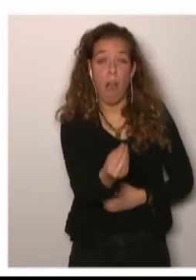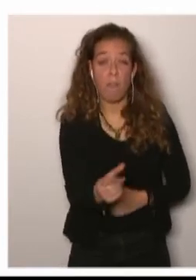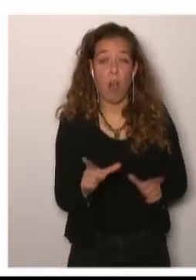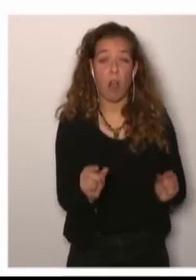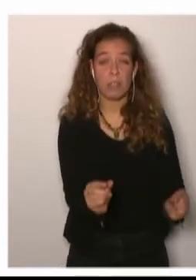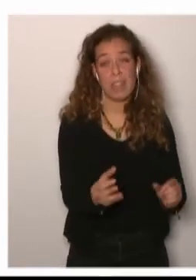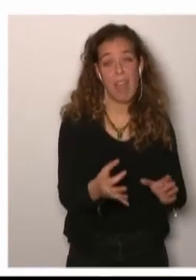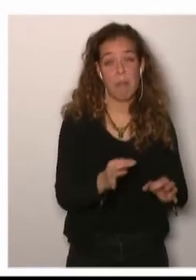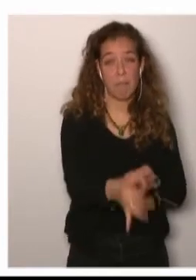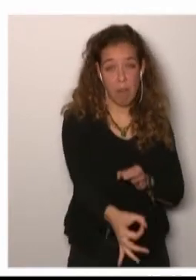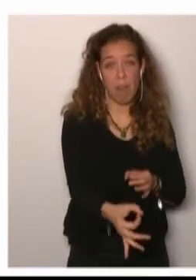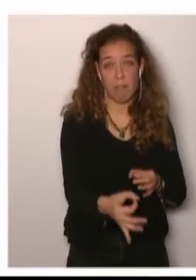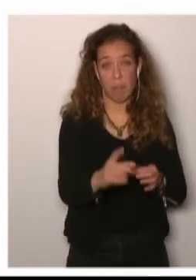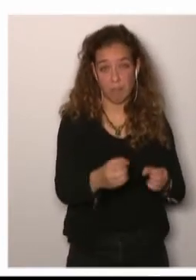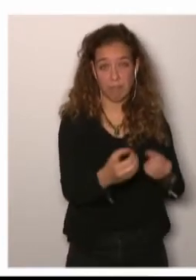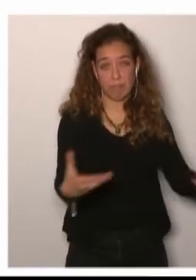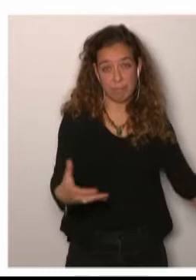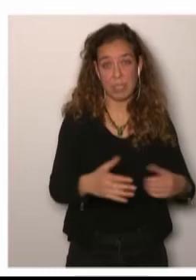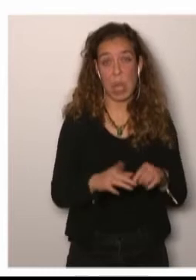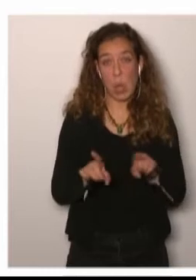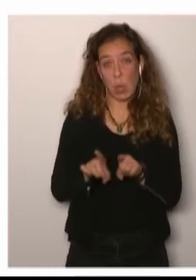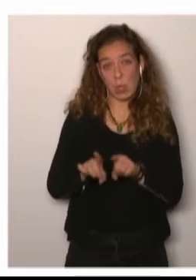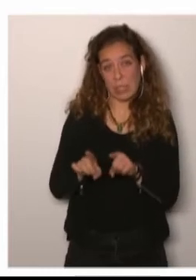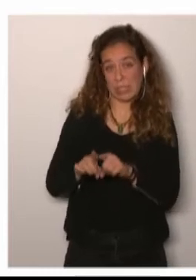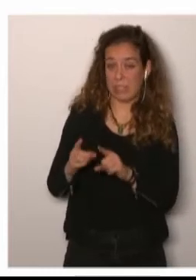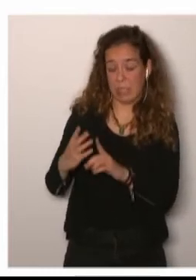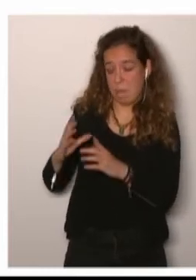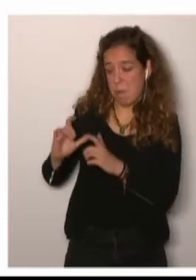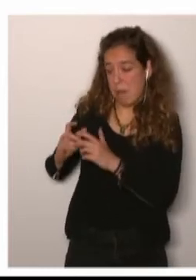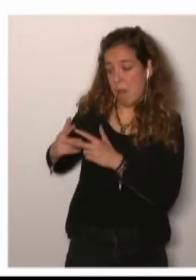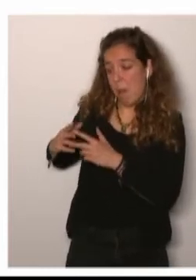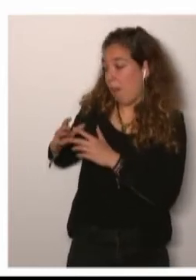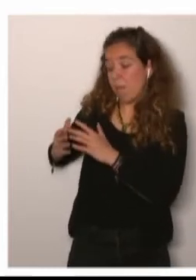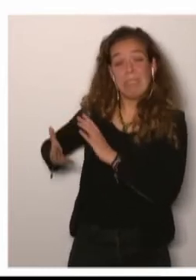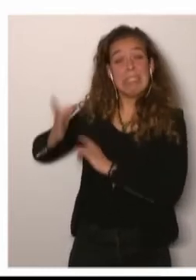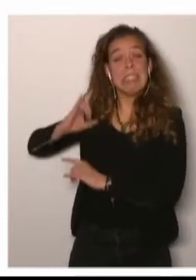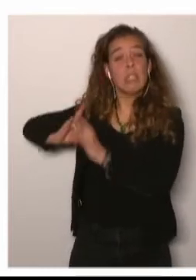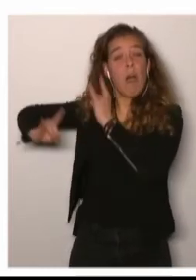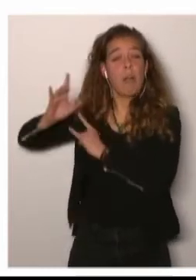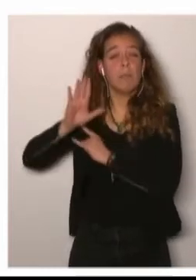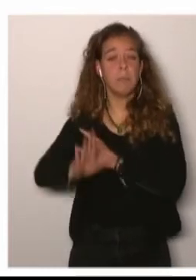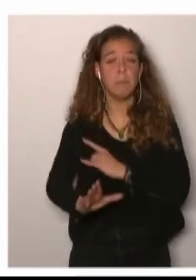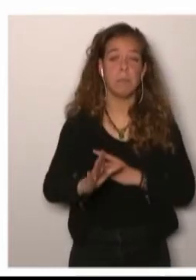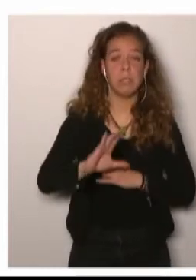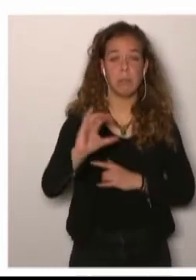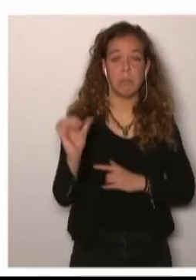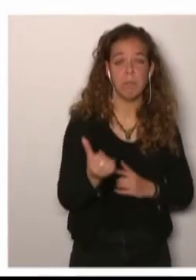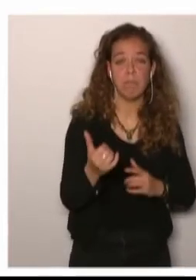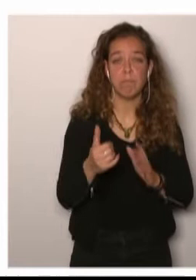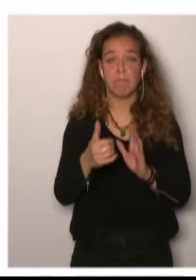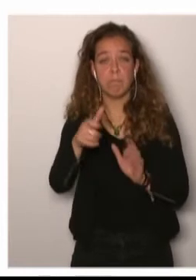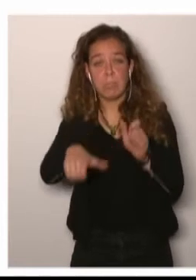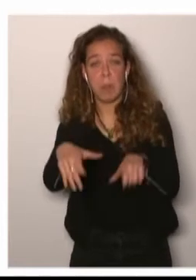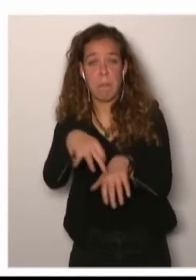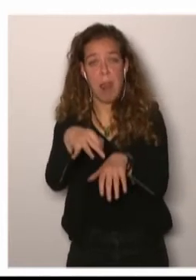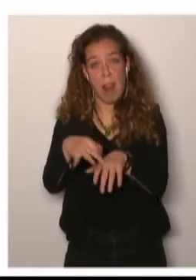of genotypic and phenotypic subpopulations, or to advance the understanding of operating